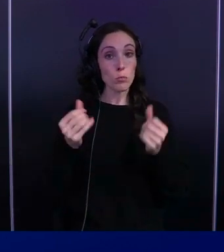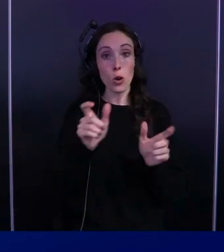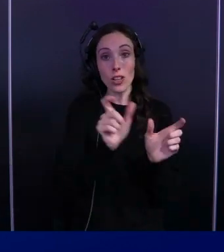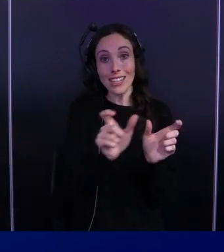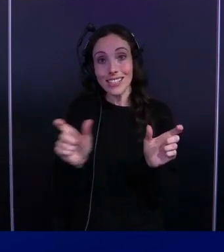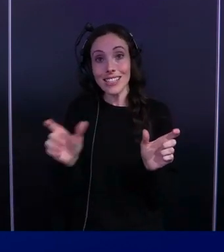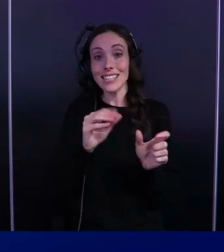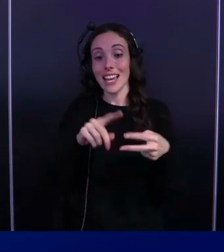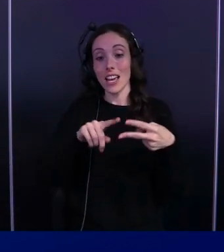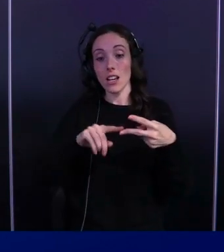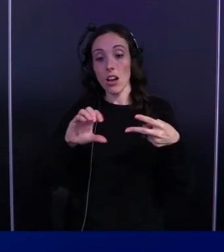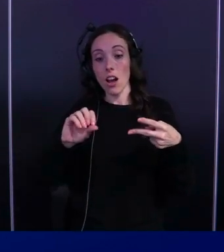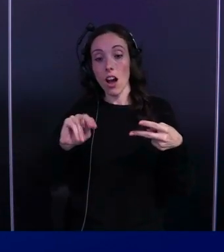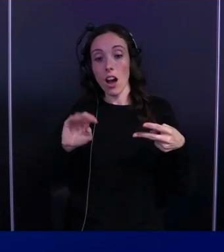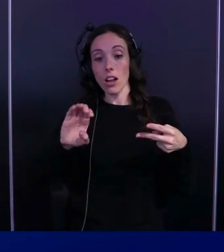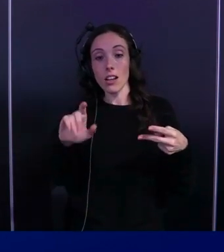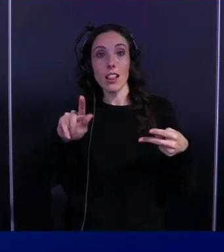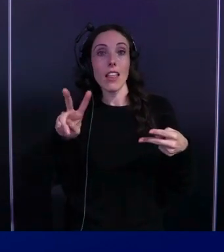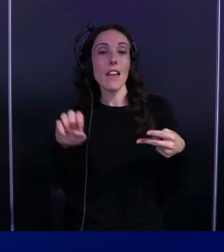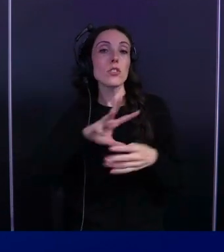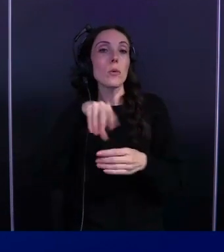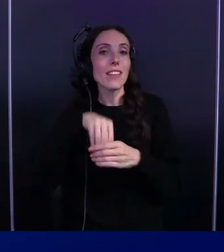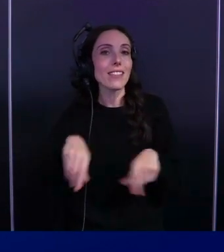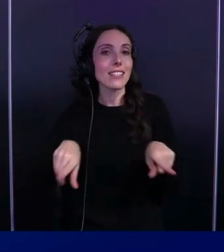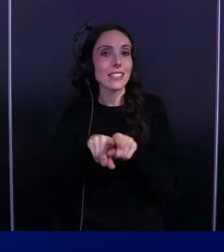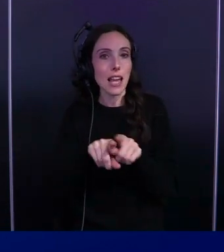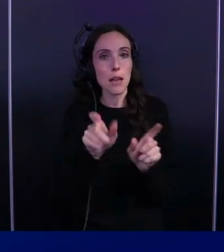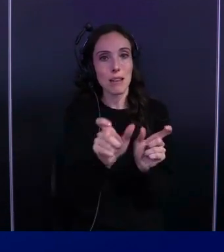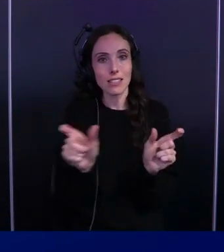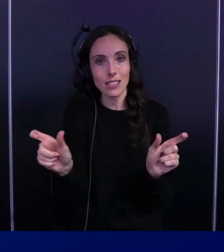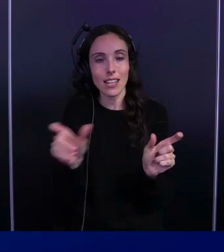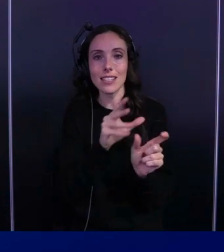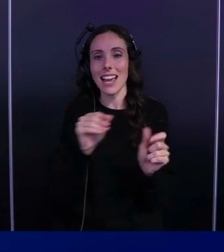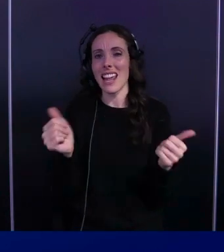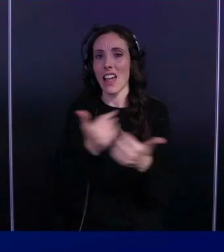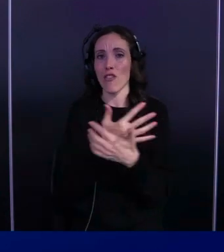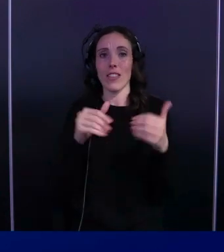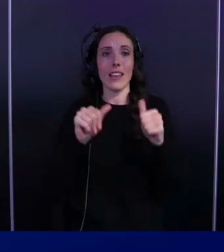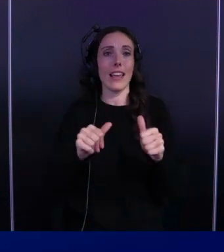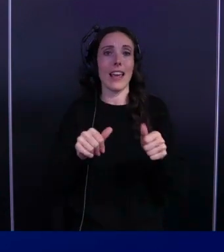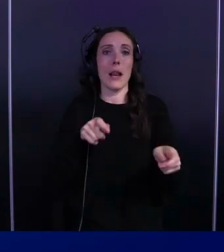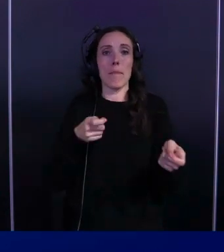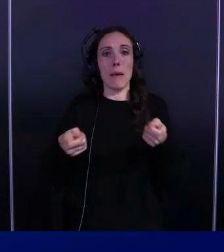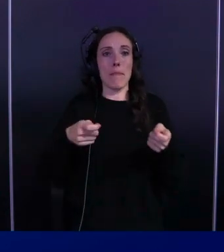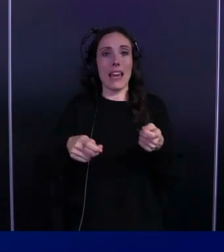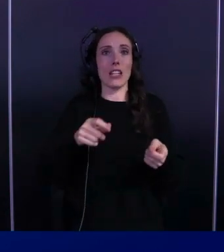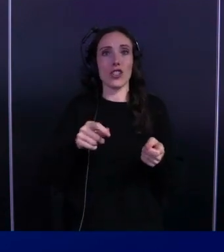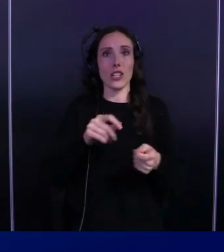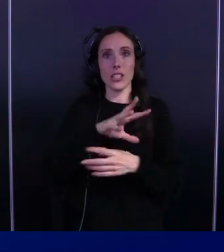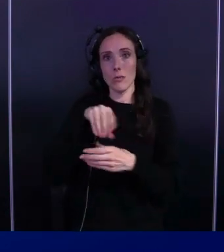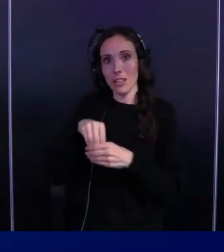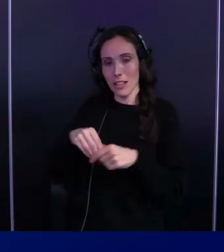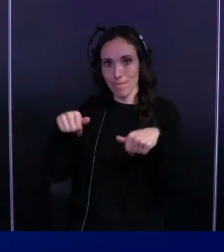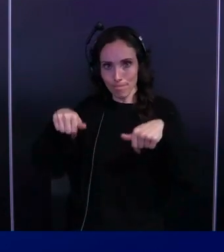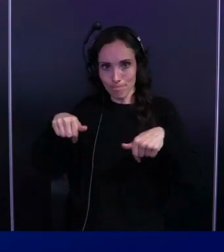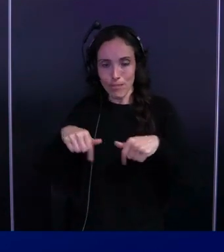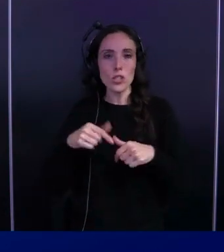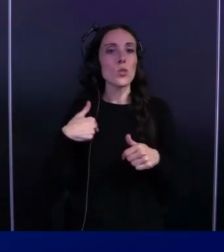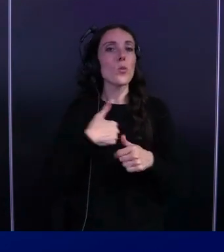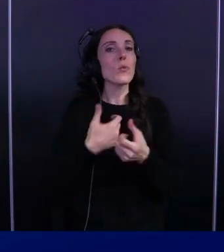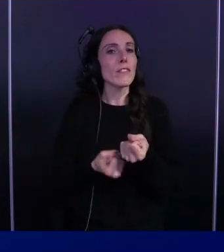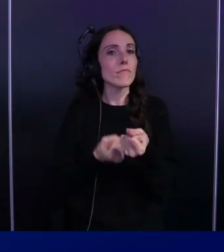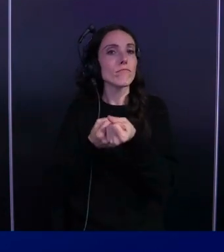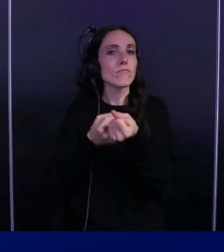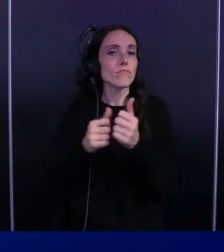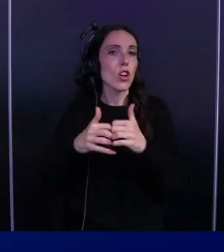multiple enclaves within the same instance, and all of this can be managed with Kubernetes, right? So we launched support for that as well. So